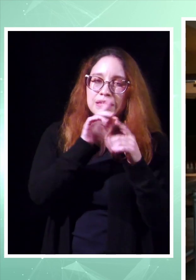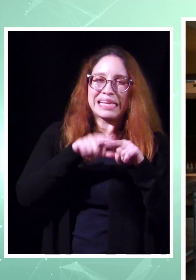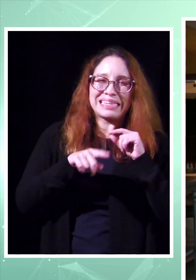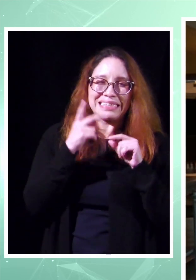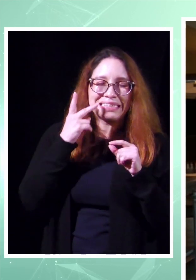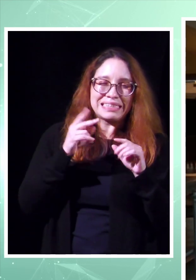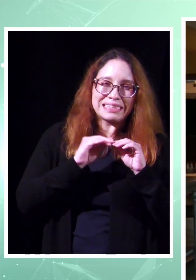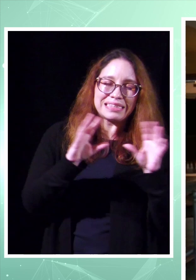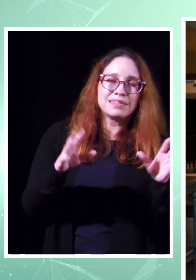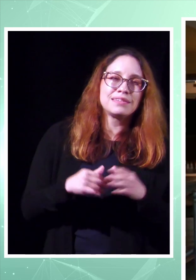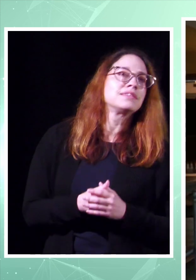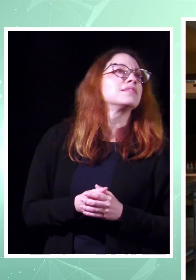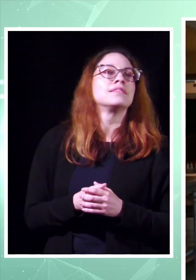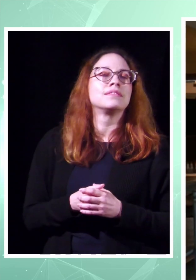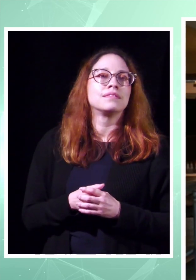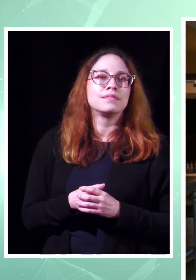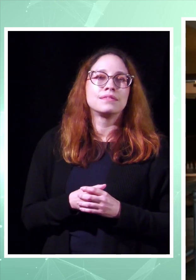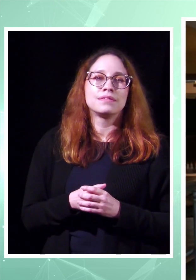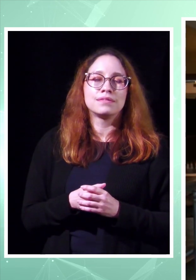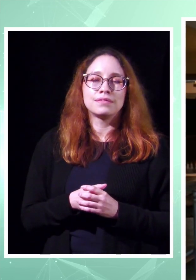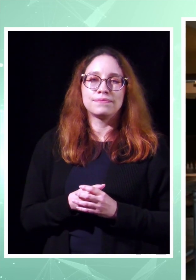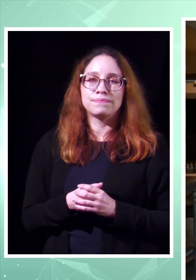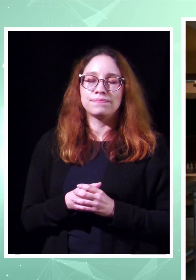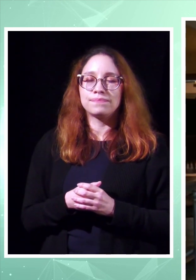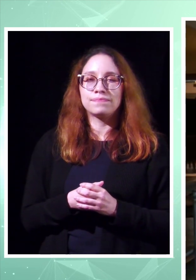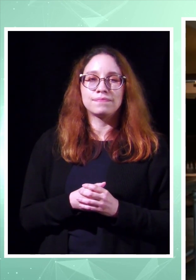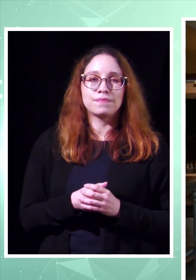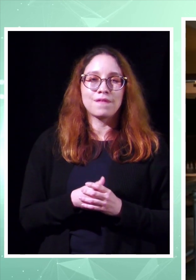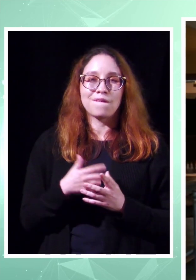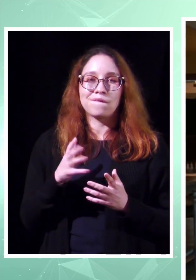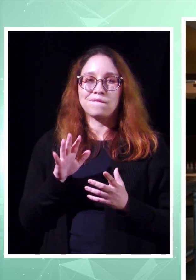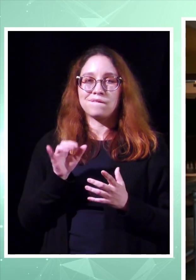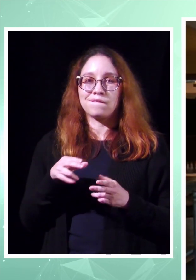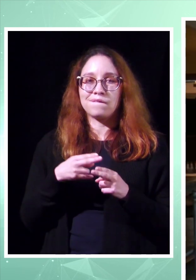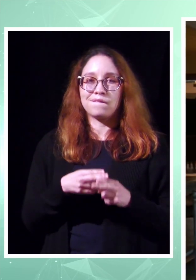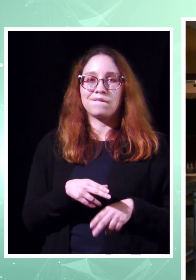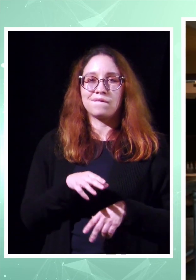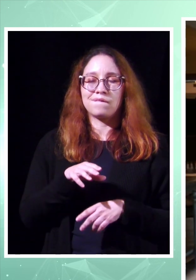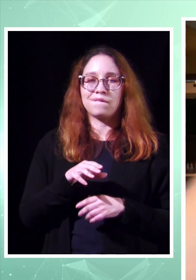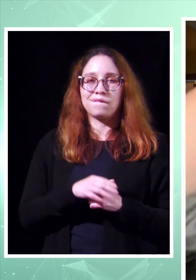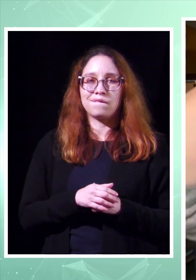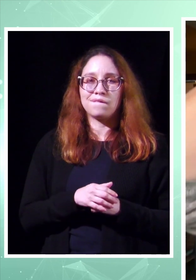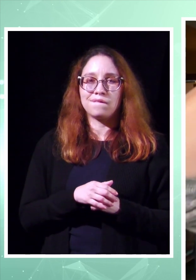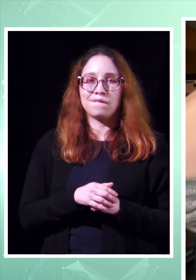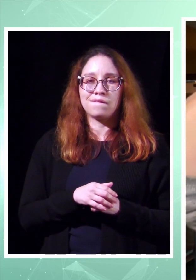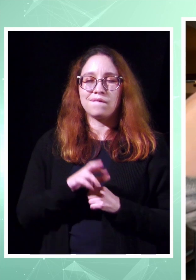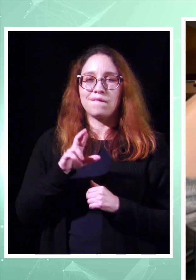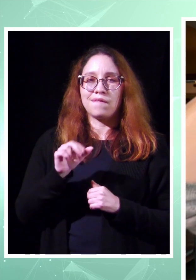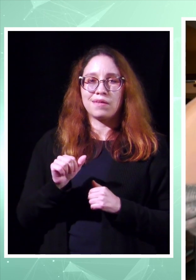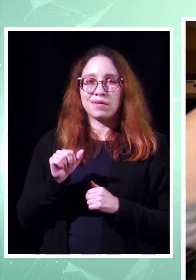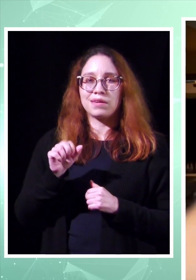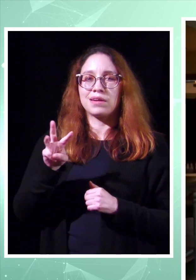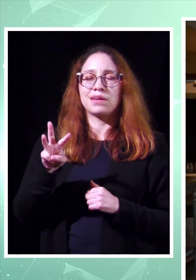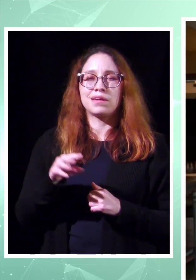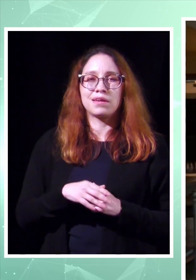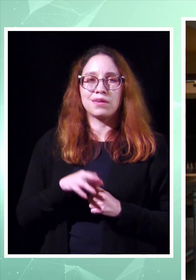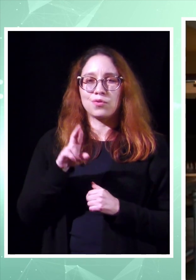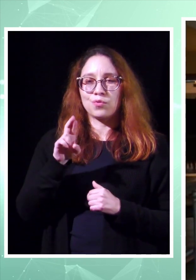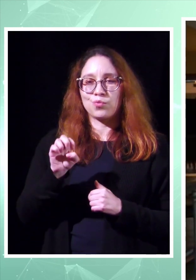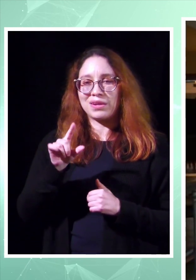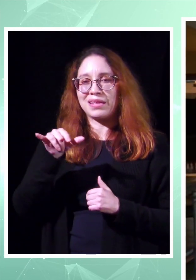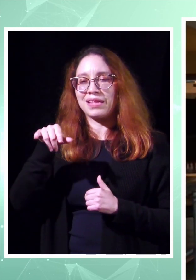can't read. You have accrued neurological disability. And we call that RAW, R-A-W, relapse-associated